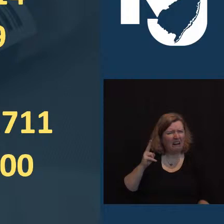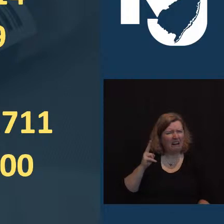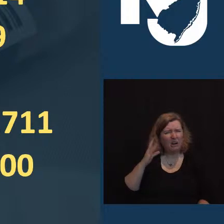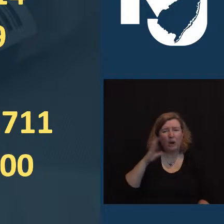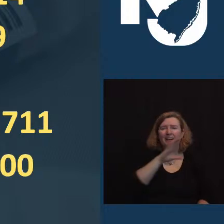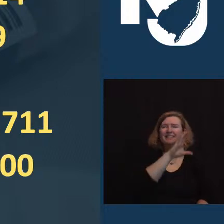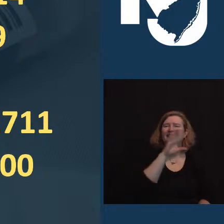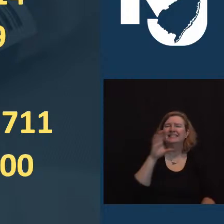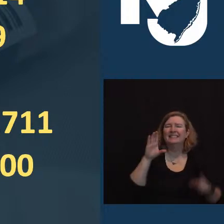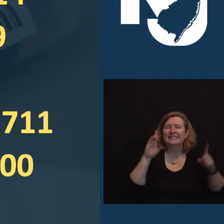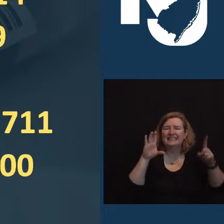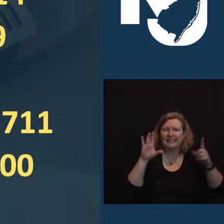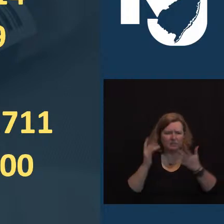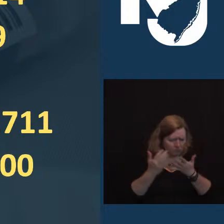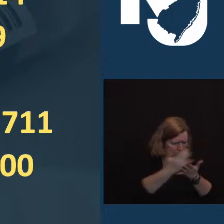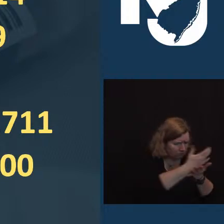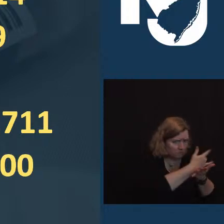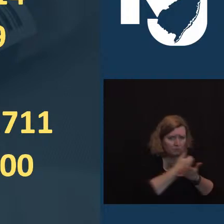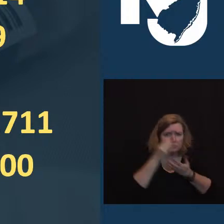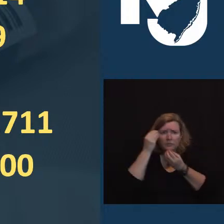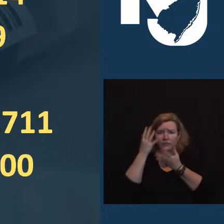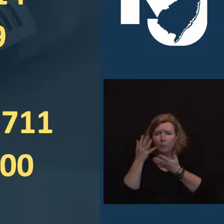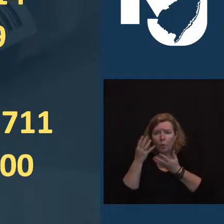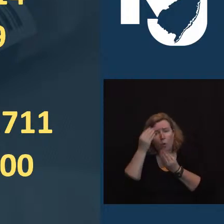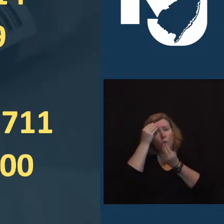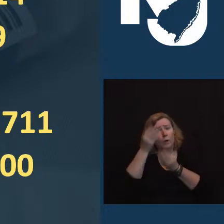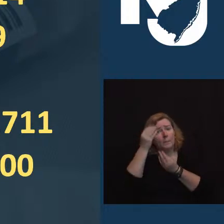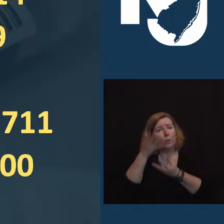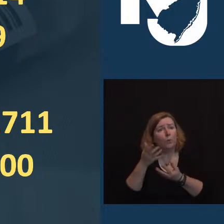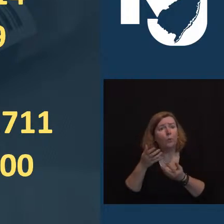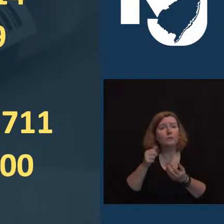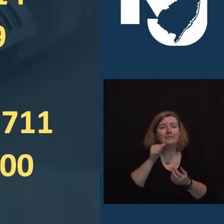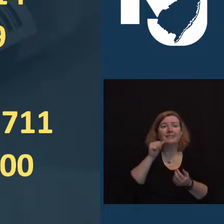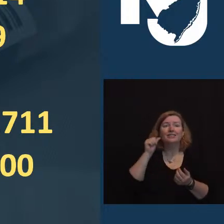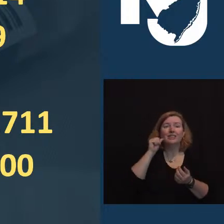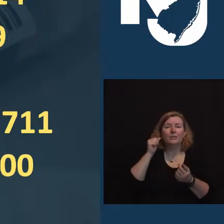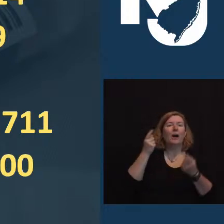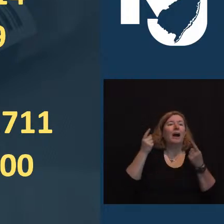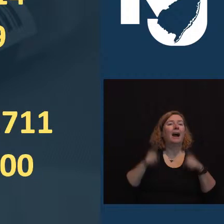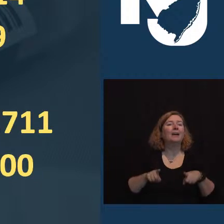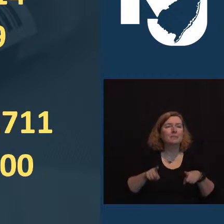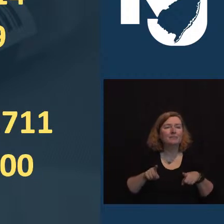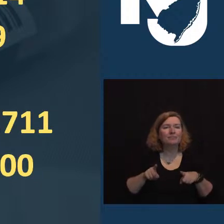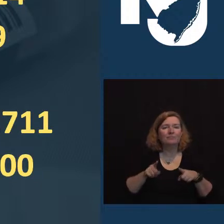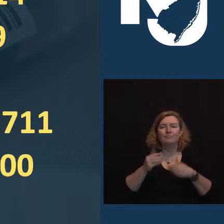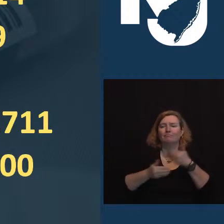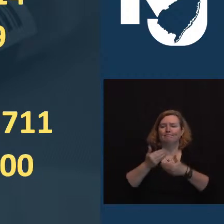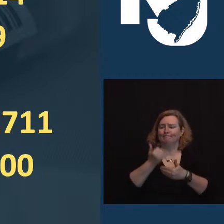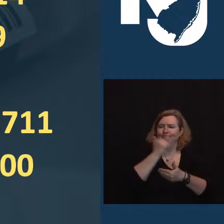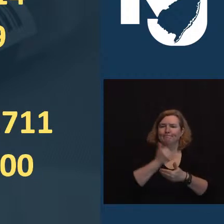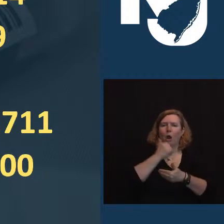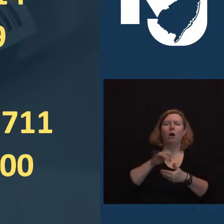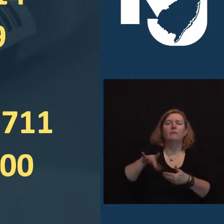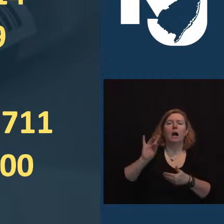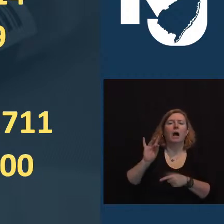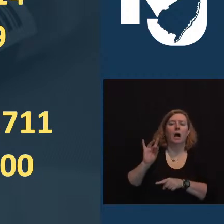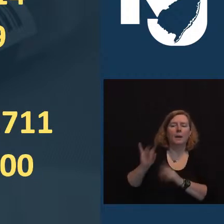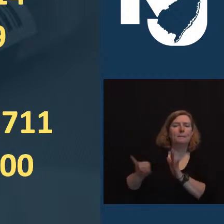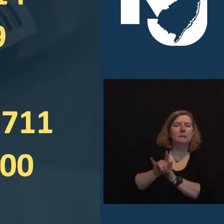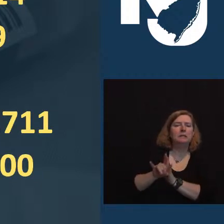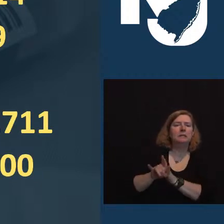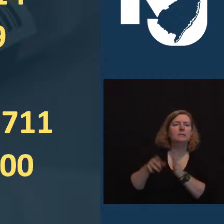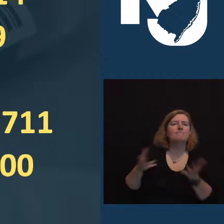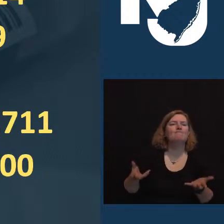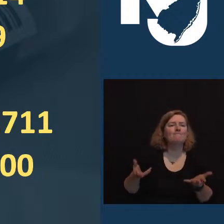was informed yesterday of a processing error in which meant more than 2,650, Tina, I've got, by my